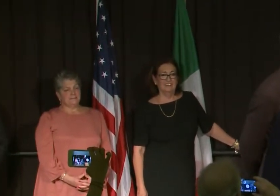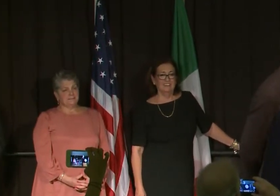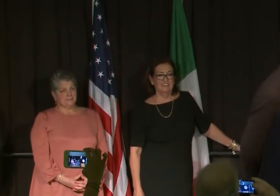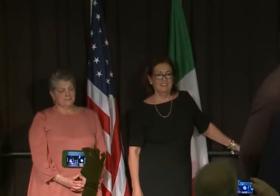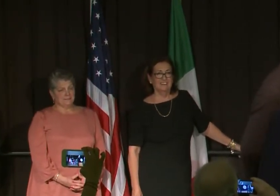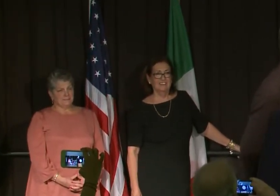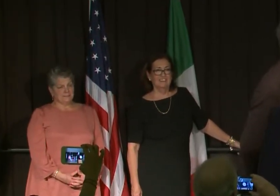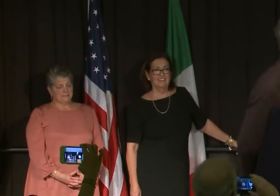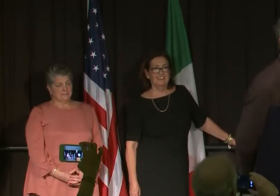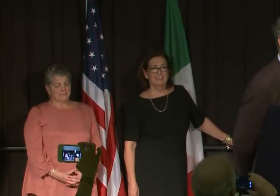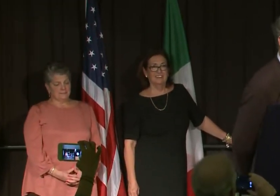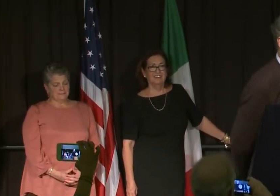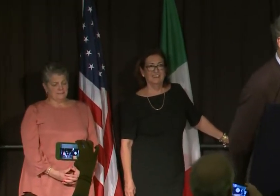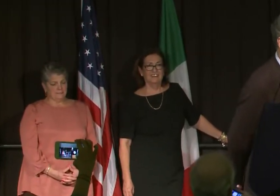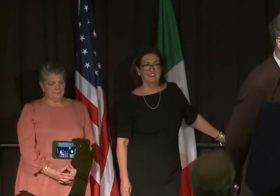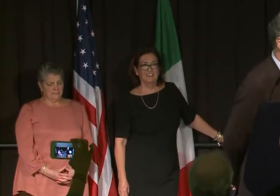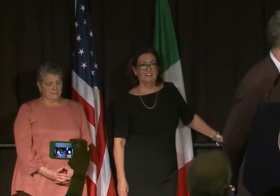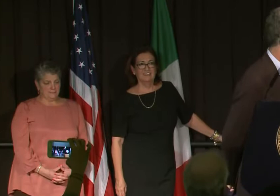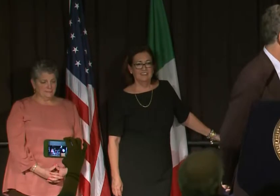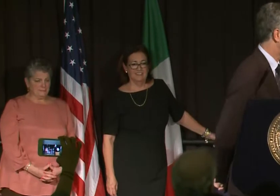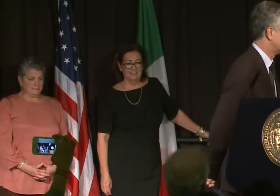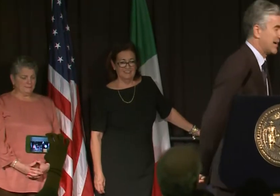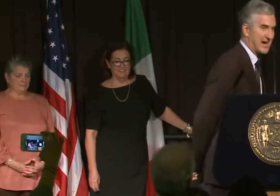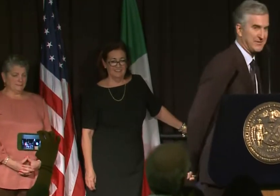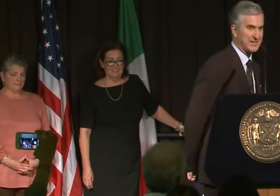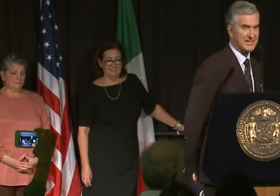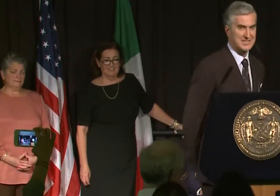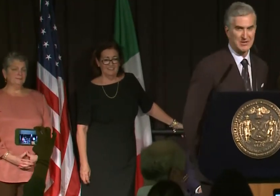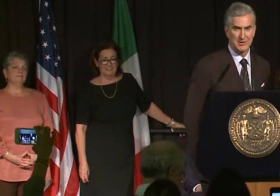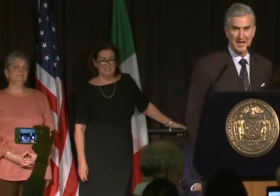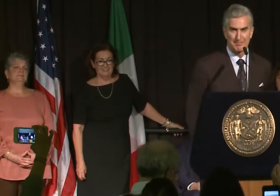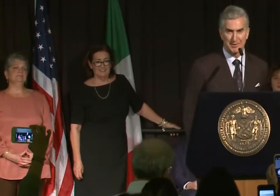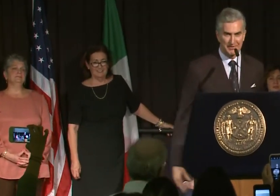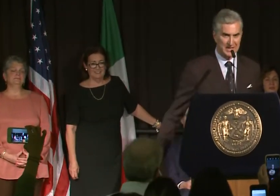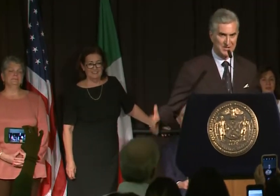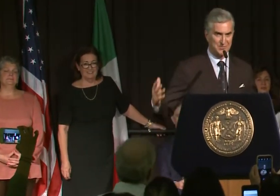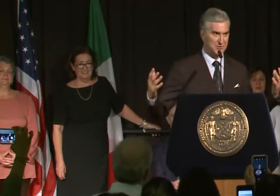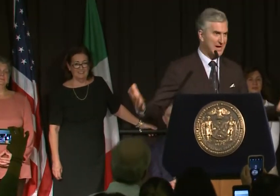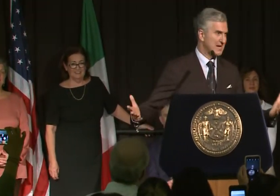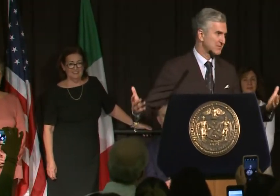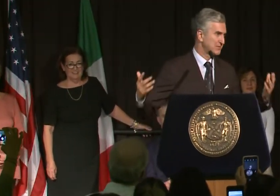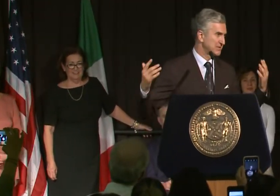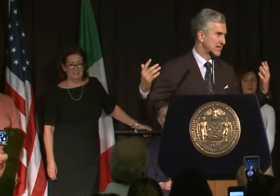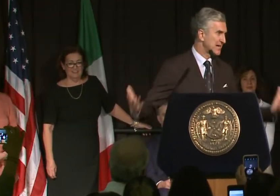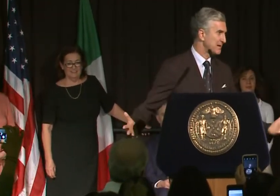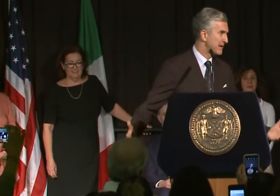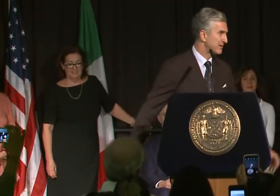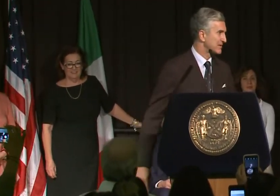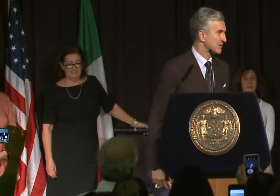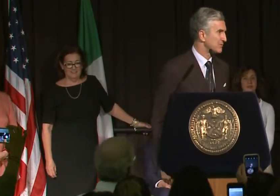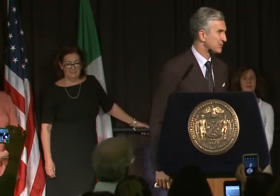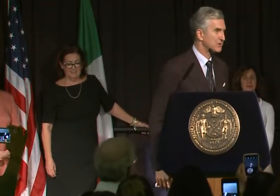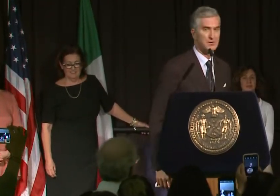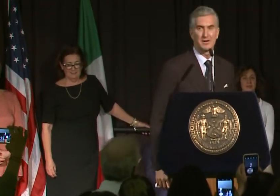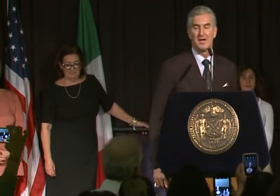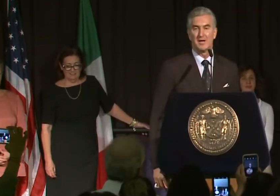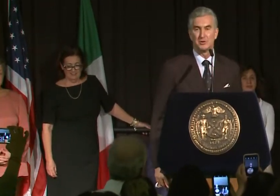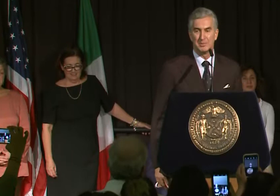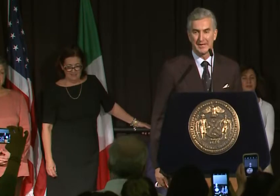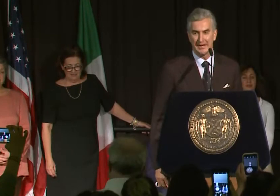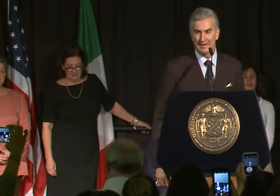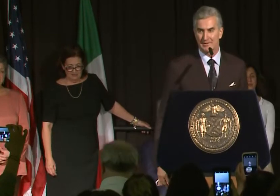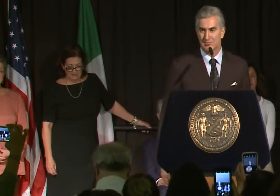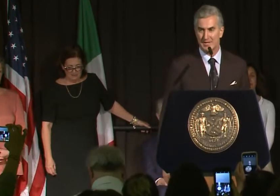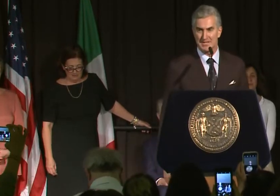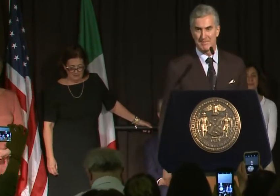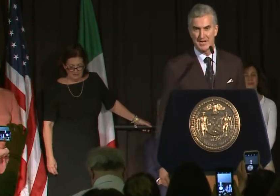Grazie signor Sindaco, grazie First Lady. I think it's a real privilege for us, for the Italian Americans of New York, to